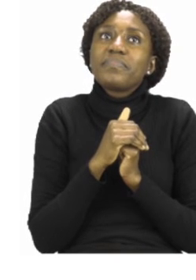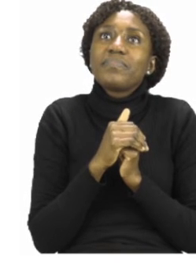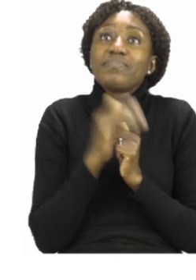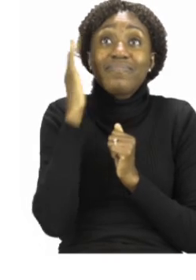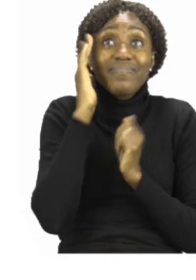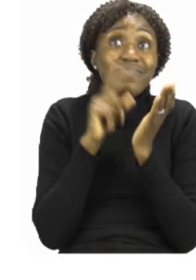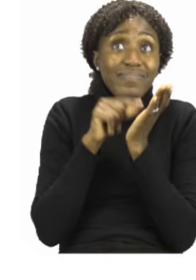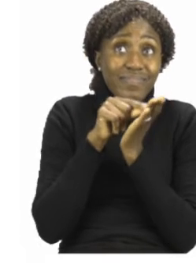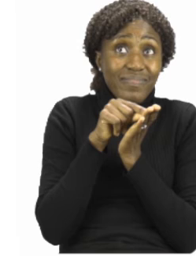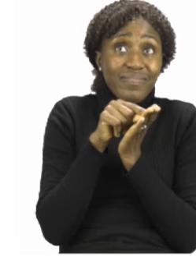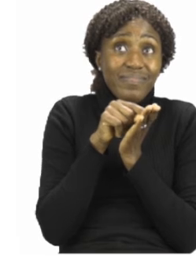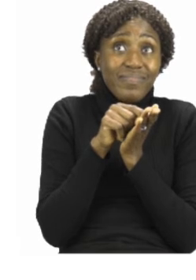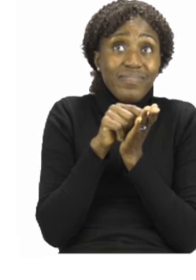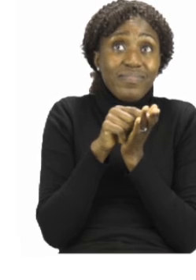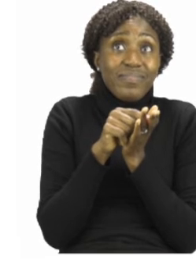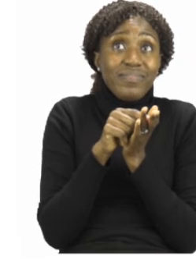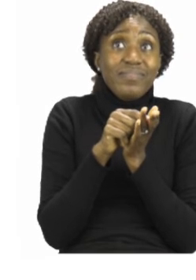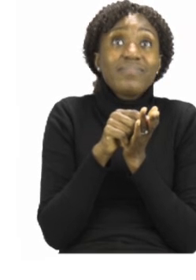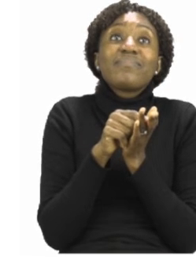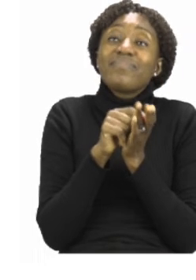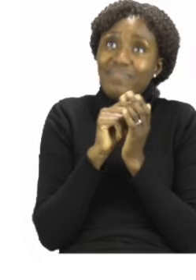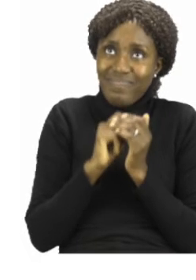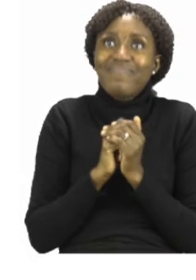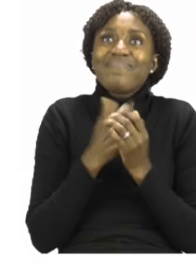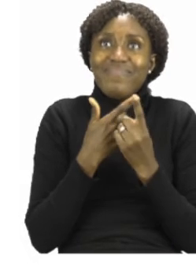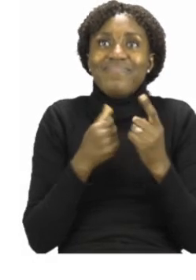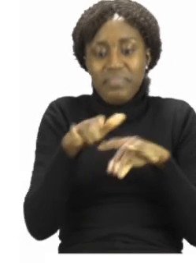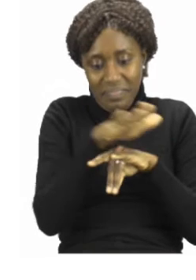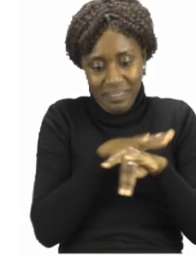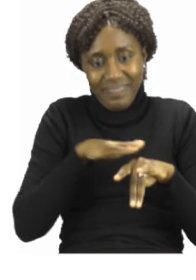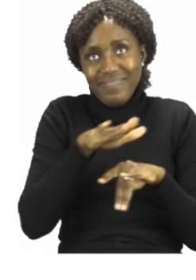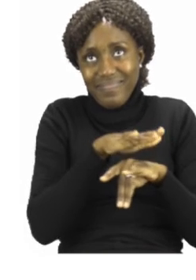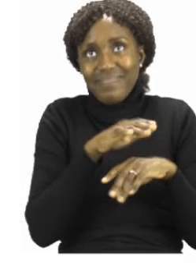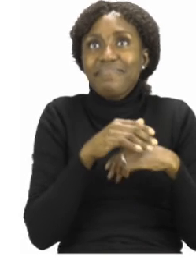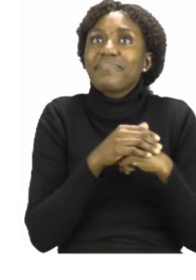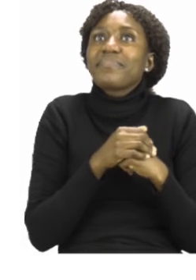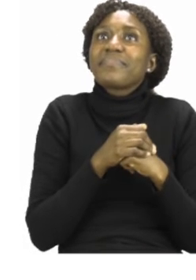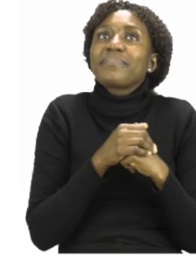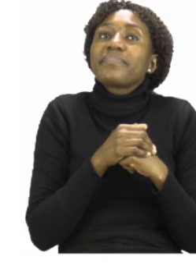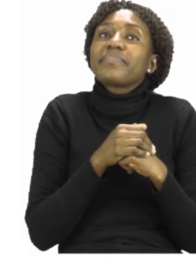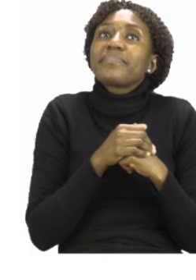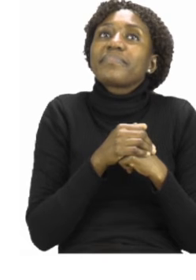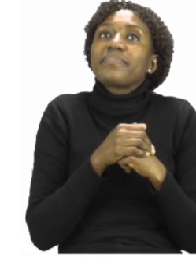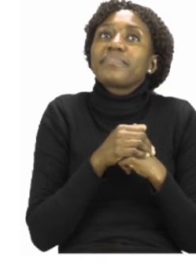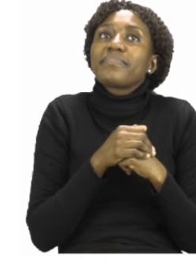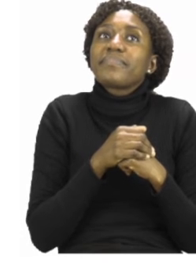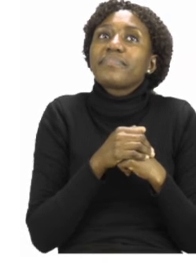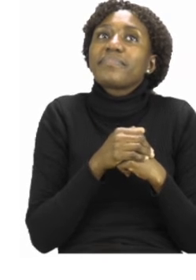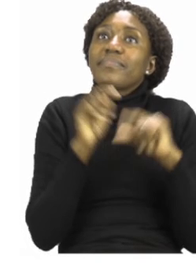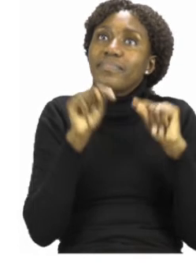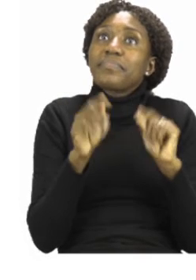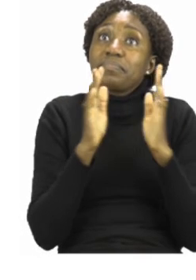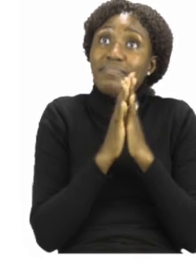chicken, we are eating from the chickens that are at the farms. So, it's going to be your